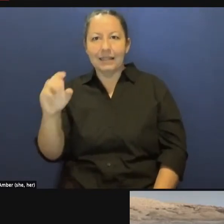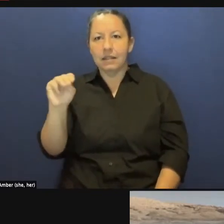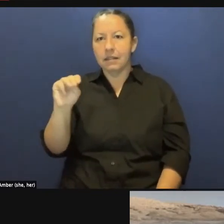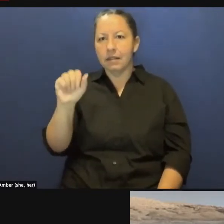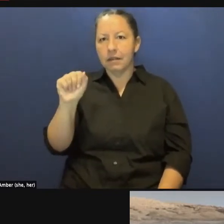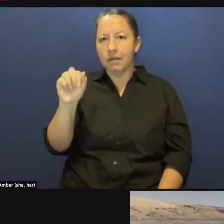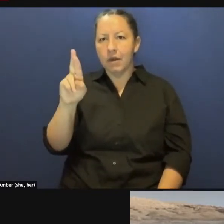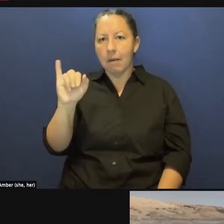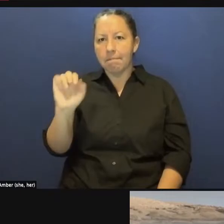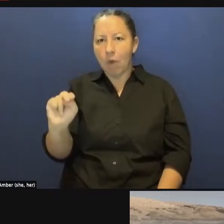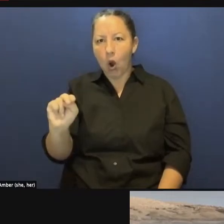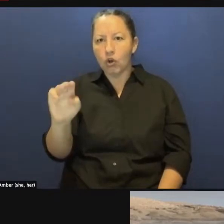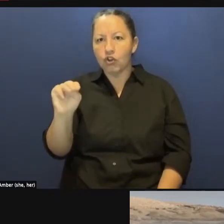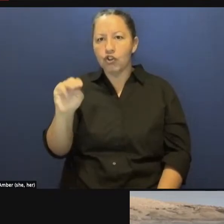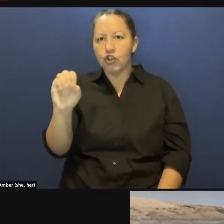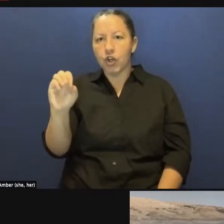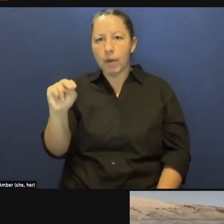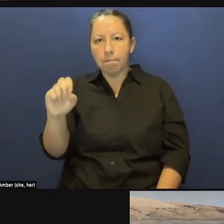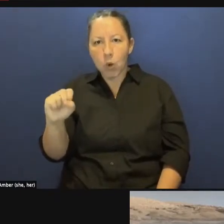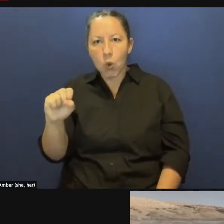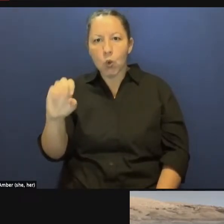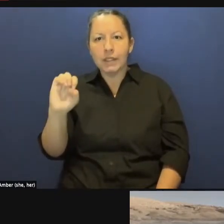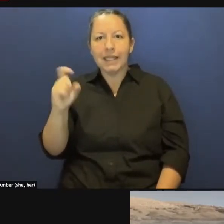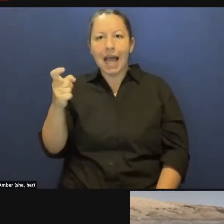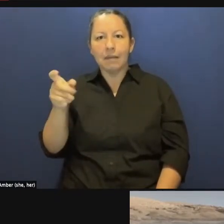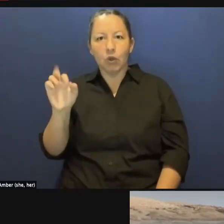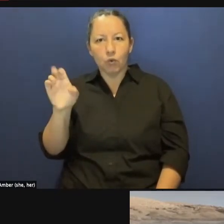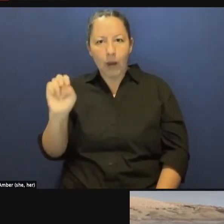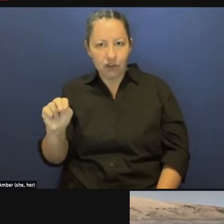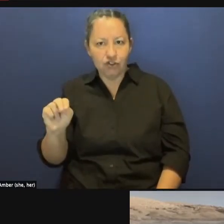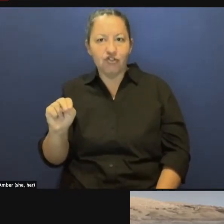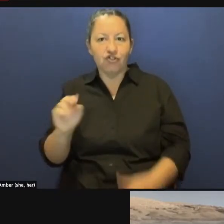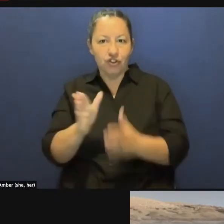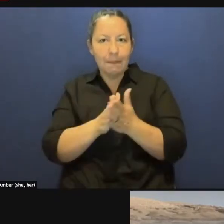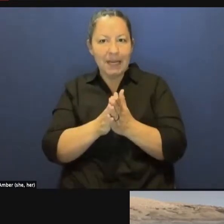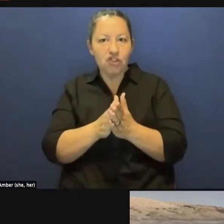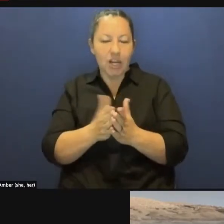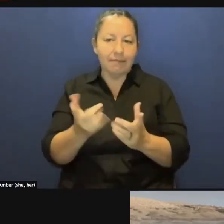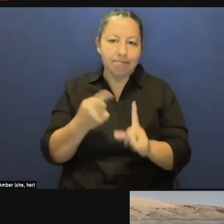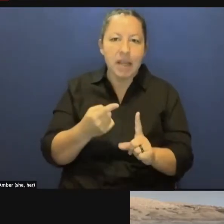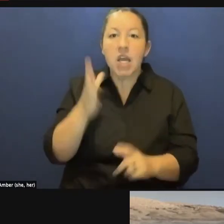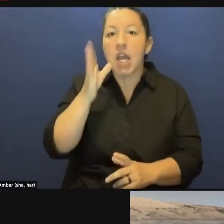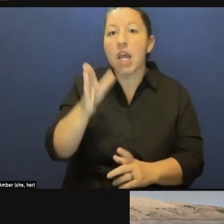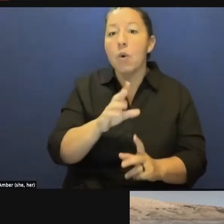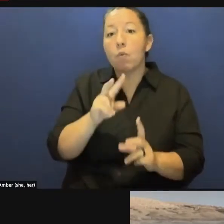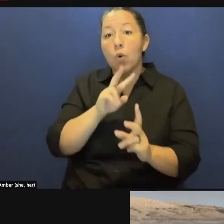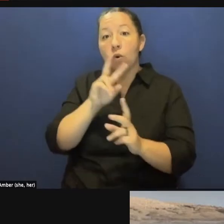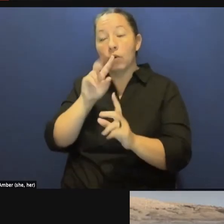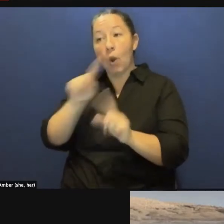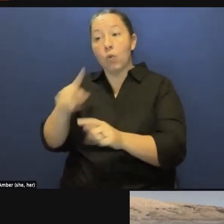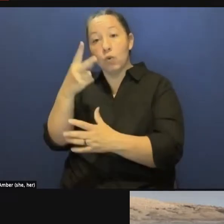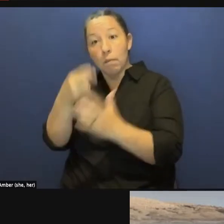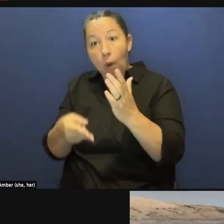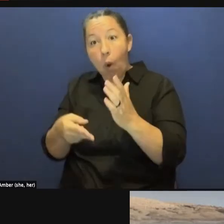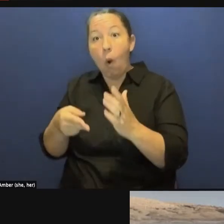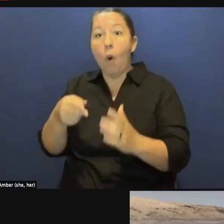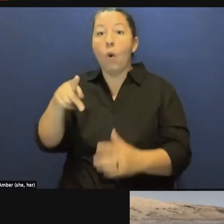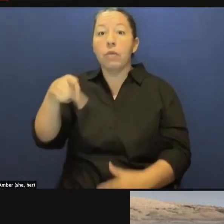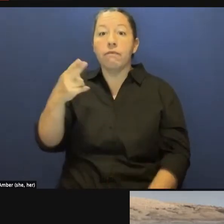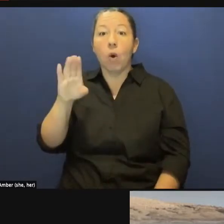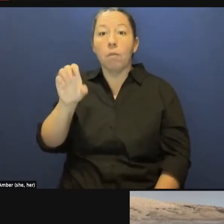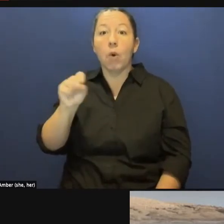moons exploration mission, will both visit Phobos and Deimos, orbiting them for a period of time, but